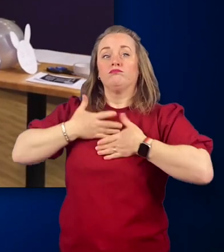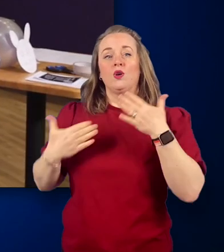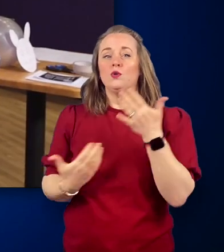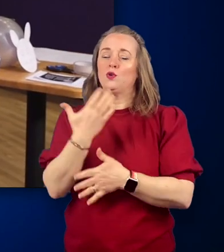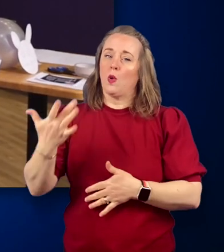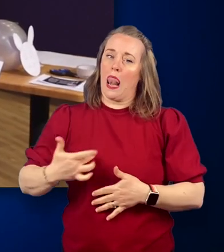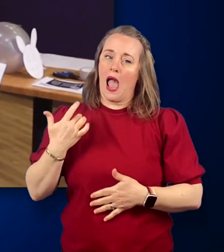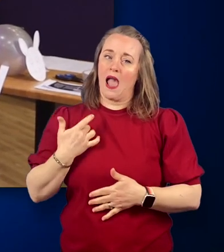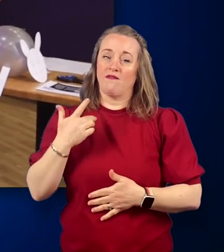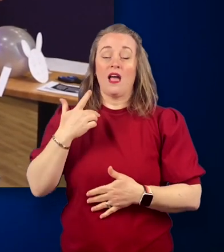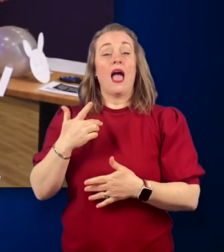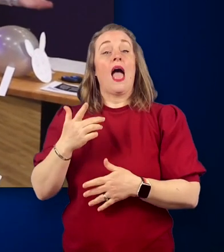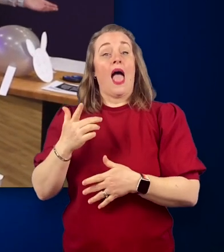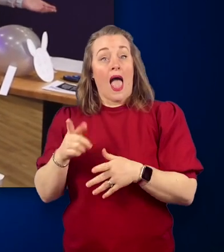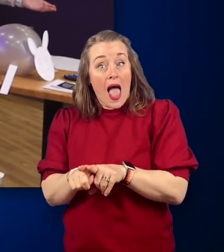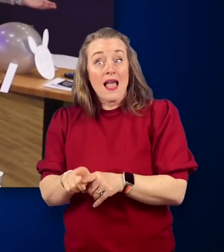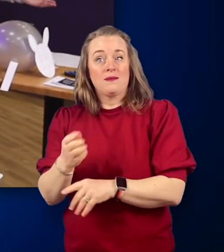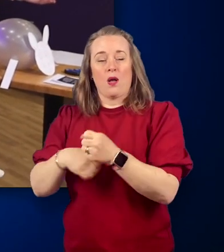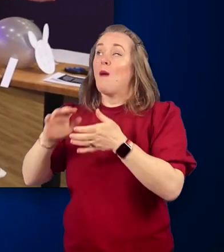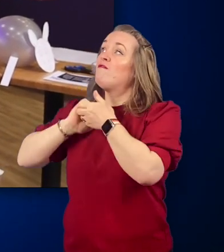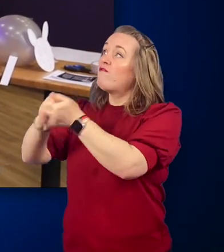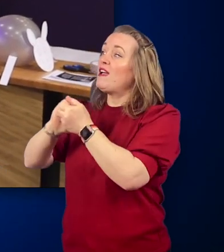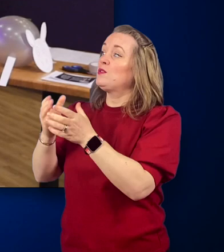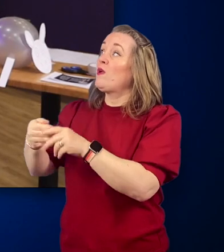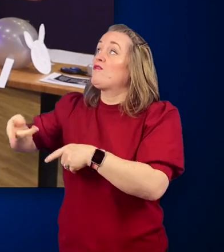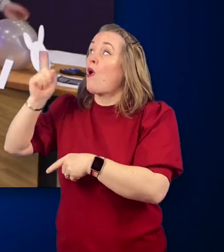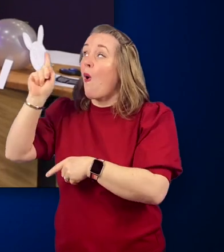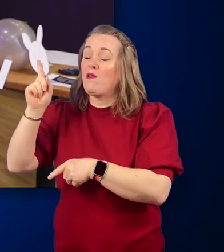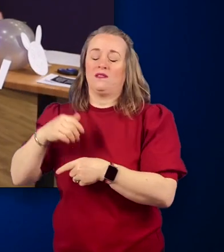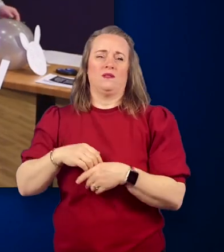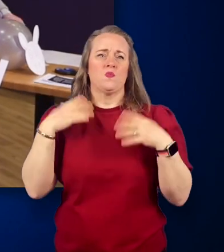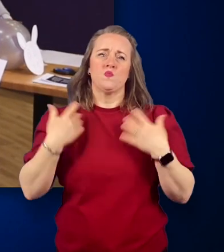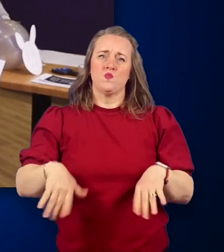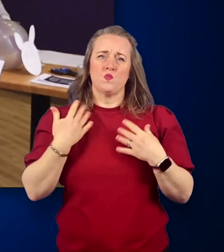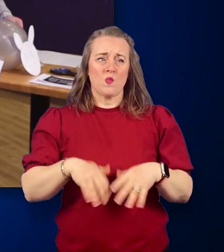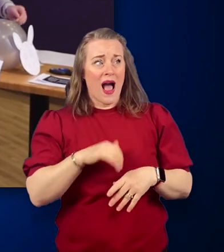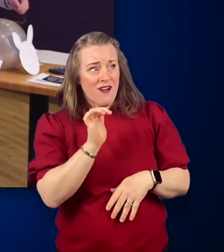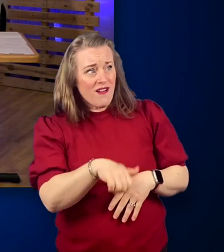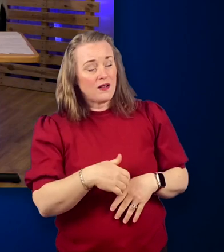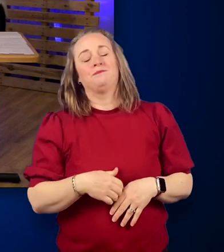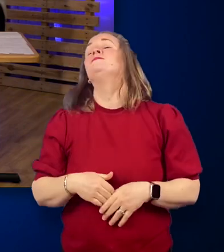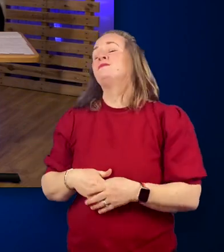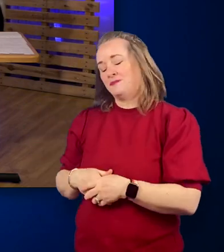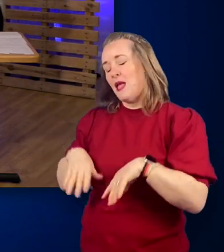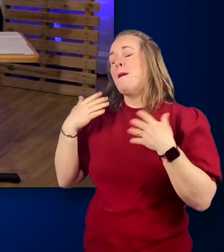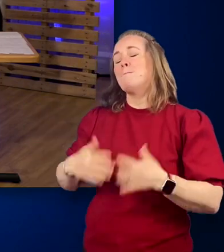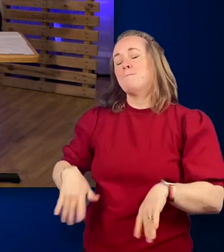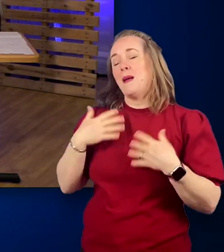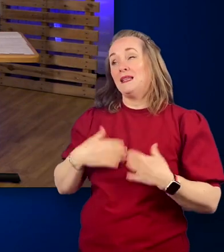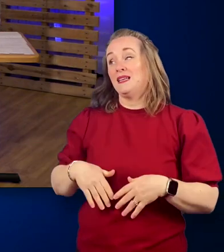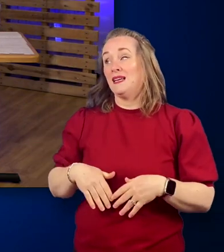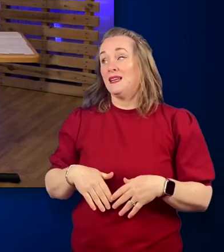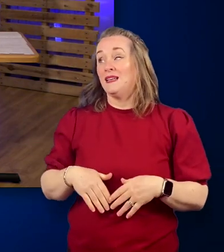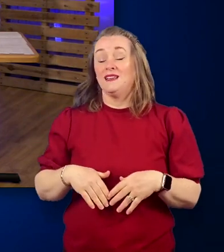a friendship with God. That's amazing, isn't it? It is amazing. It's amazing. It is amazing. And no matter how good or how